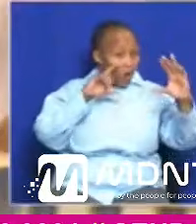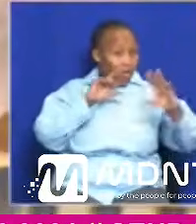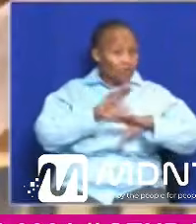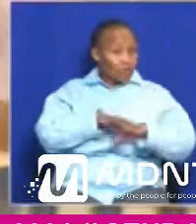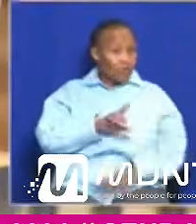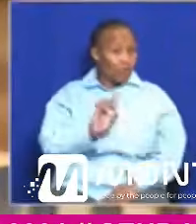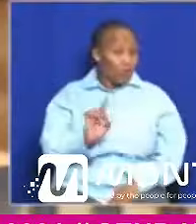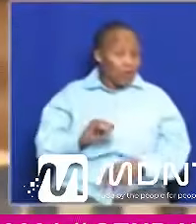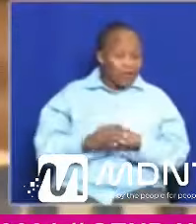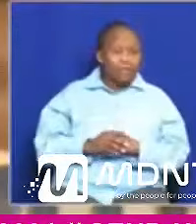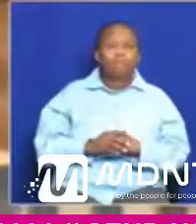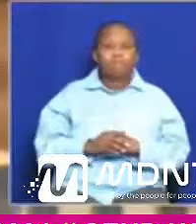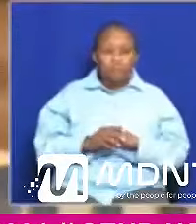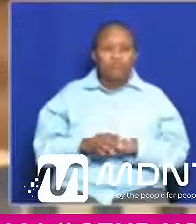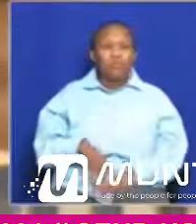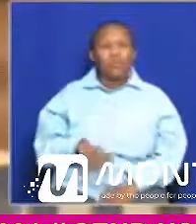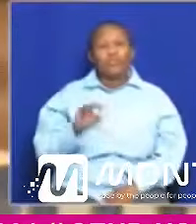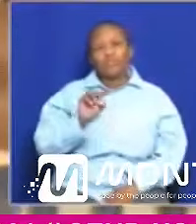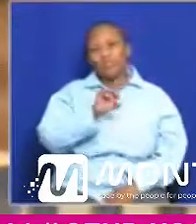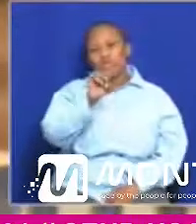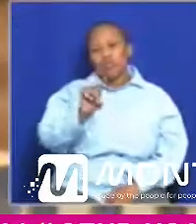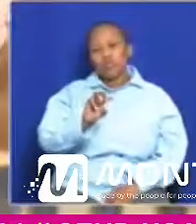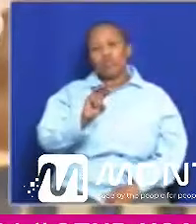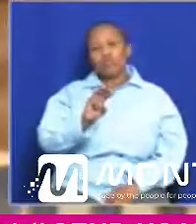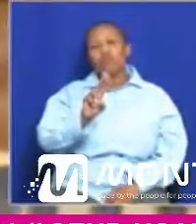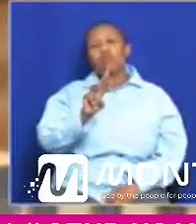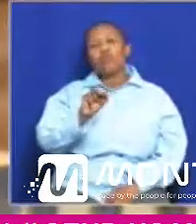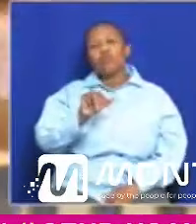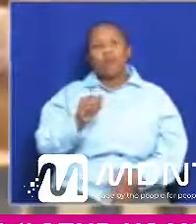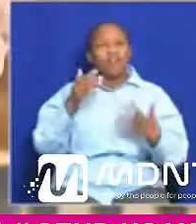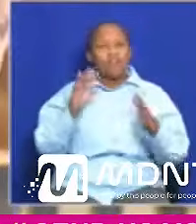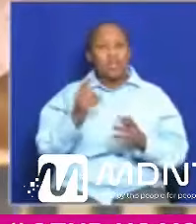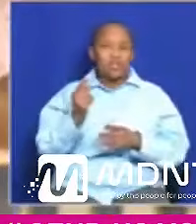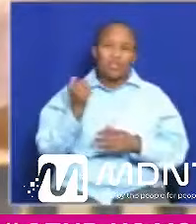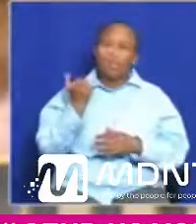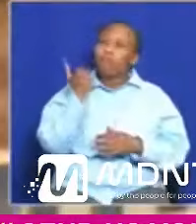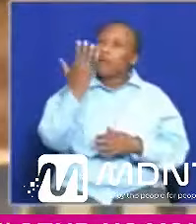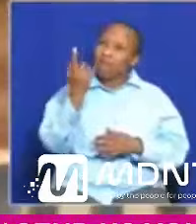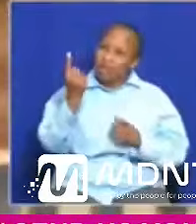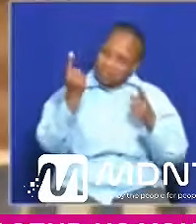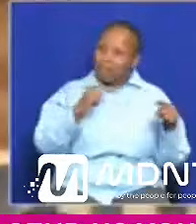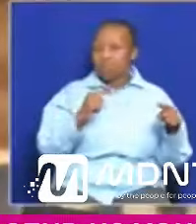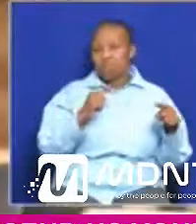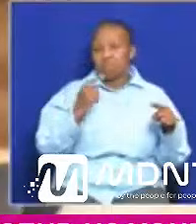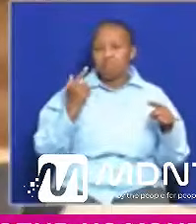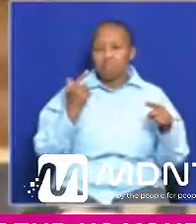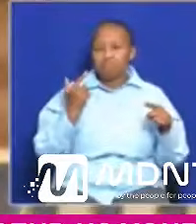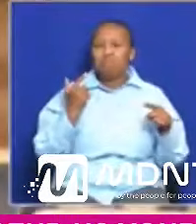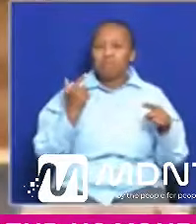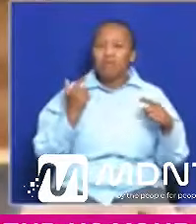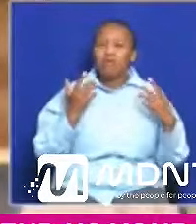Mr. Zuma was subpoenaed at that point. At no stage, and please, if you